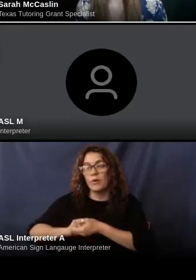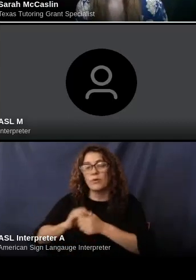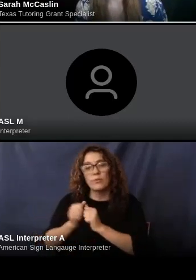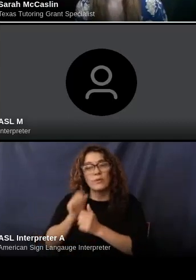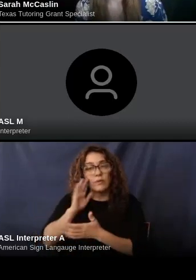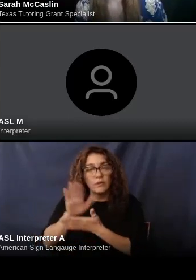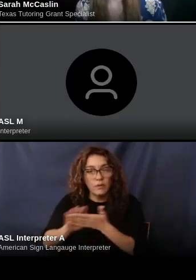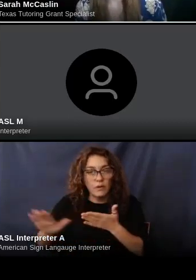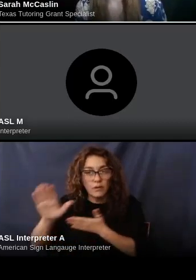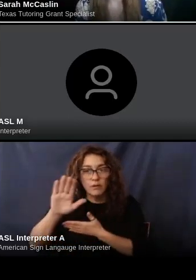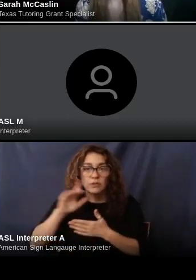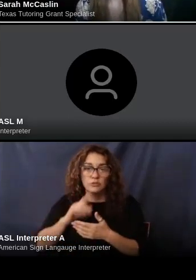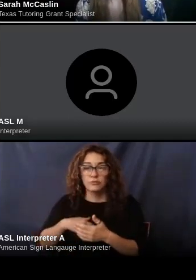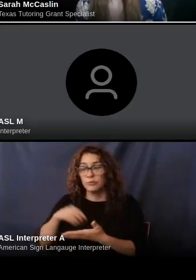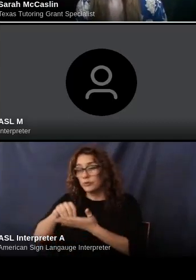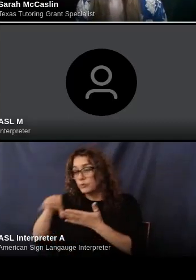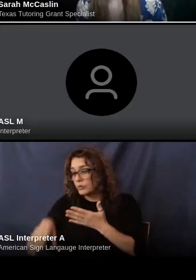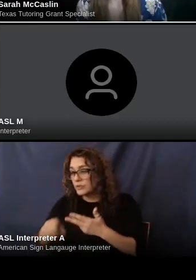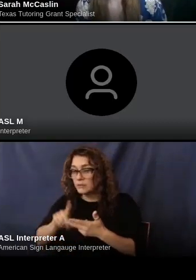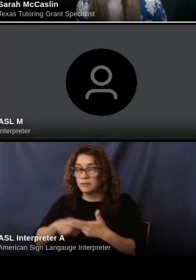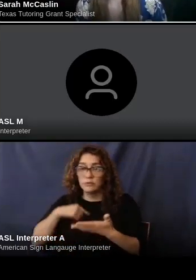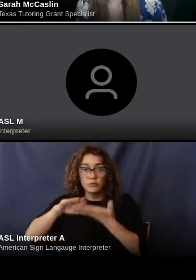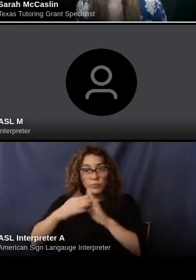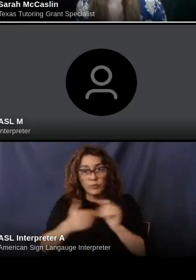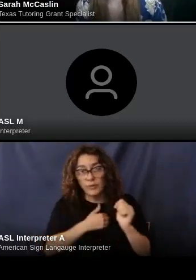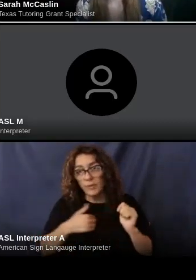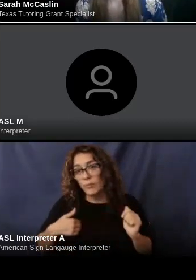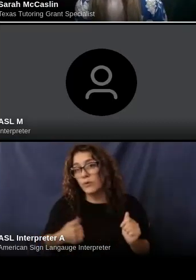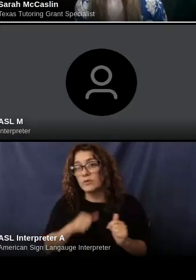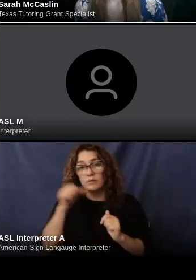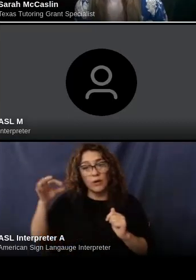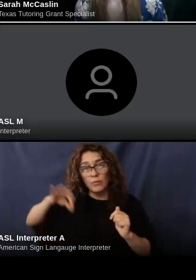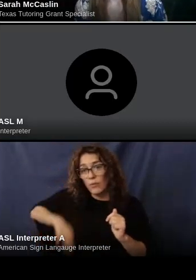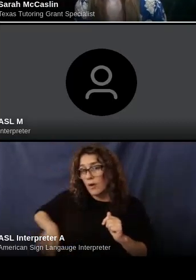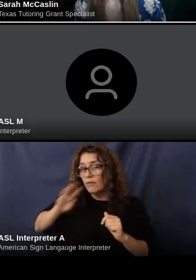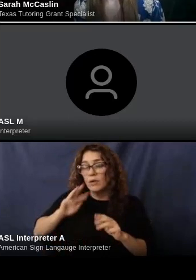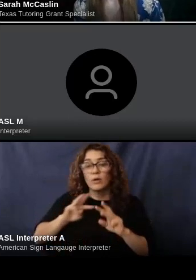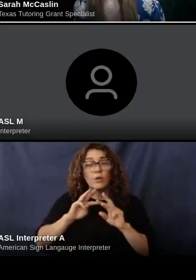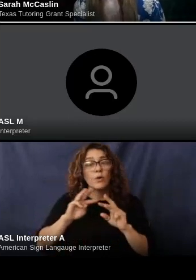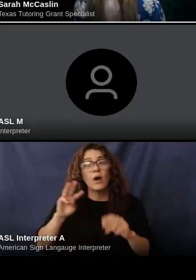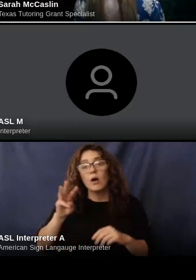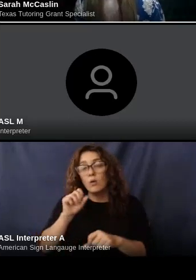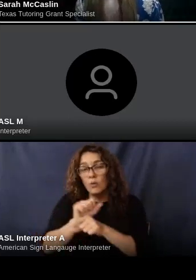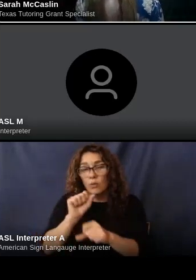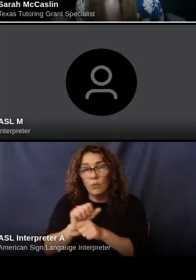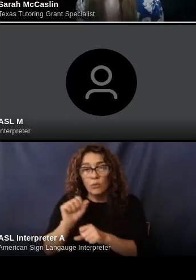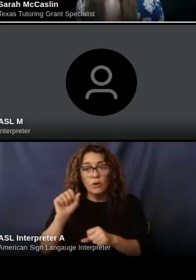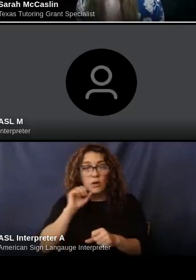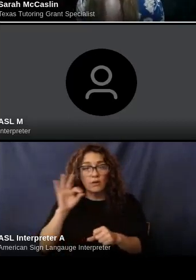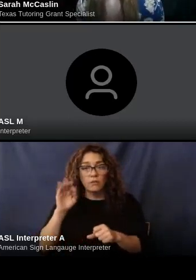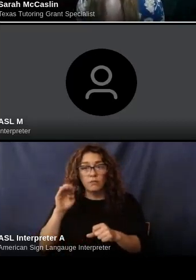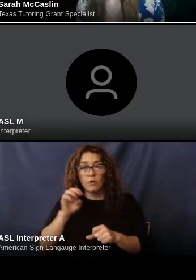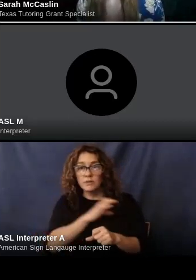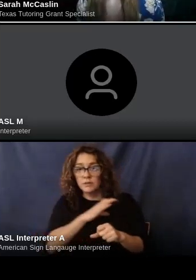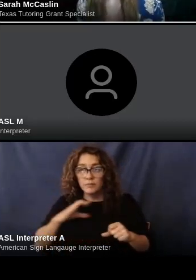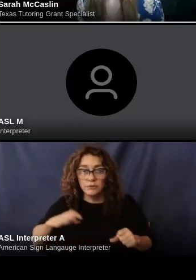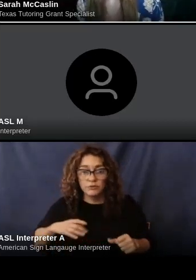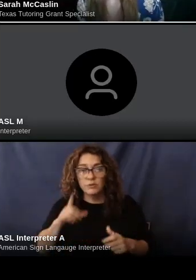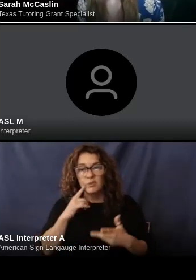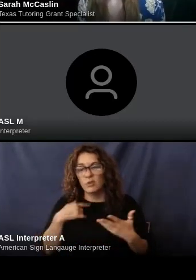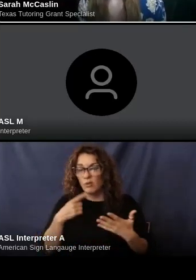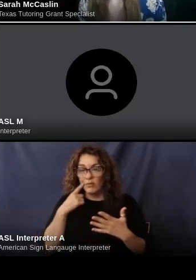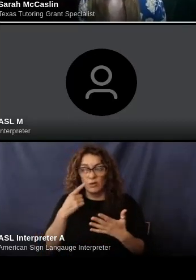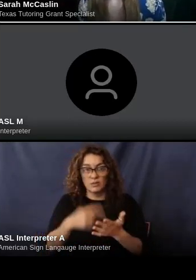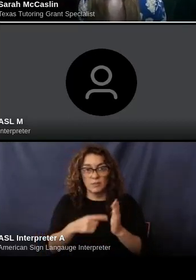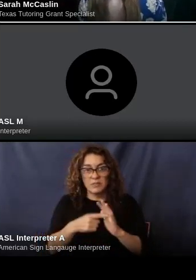members, nonprofits, workforce commissions, and they're able to say, hey, if you're struggling with staffing needs,